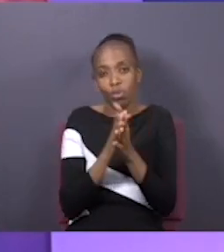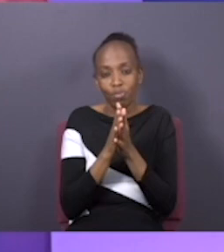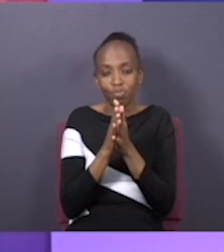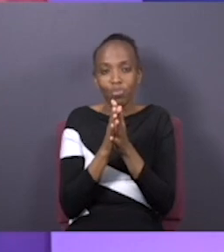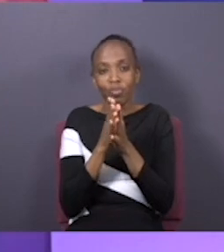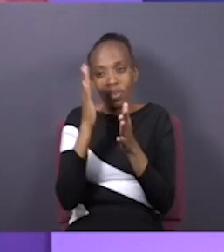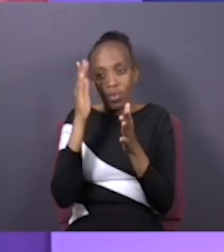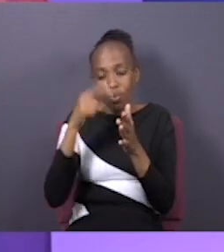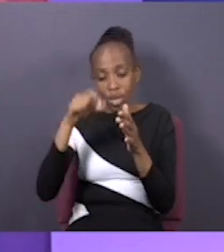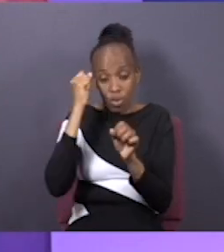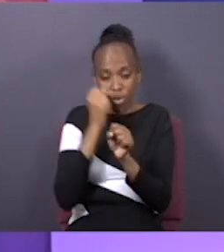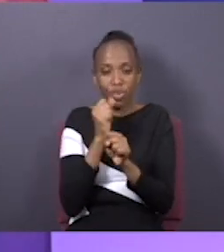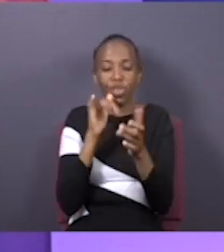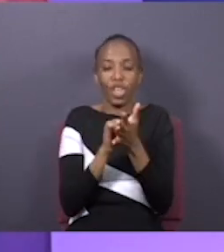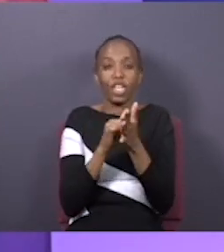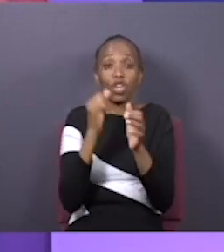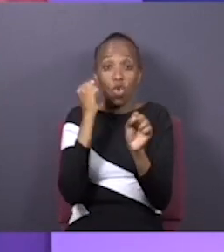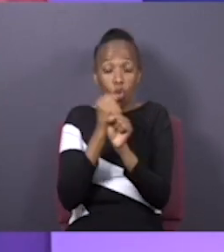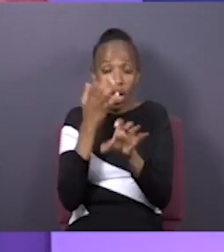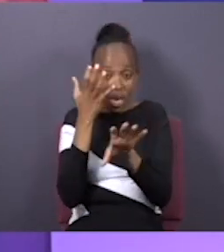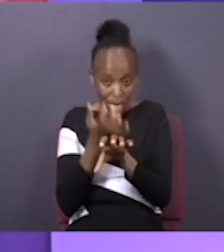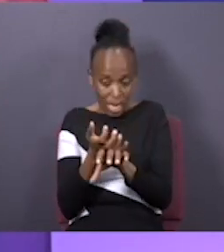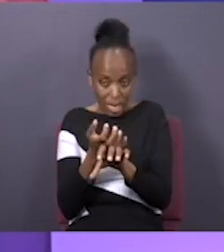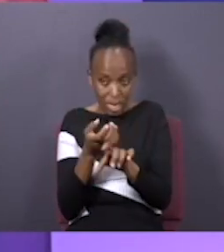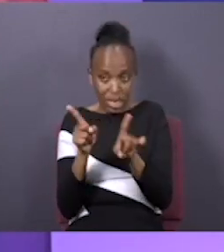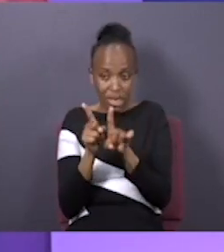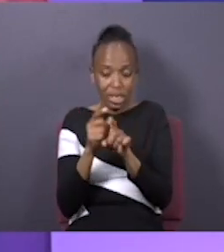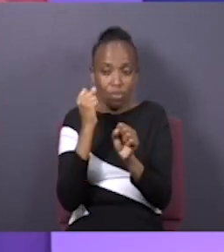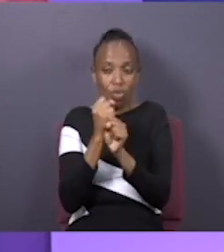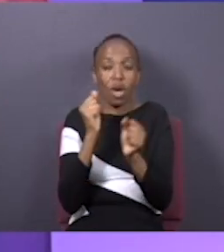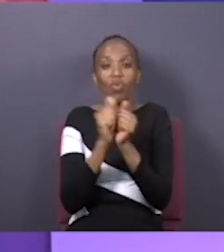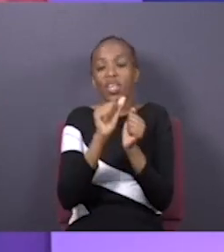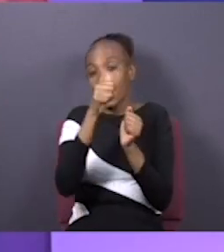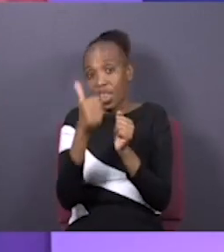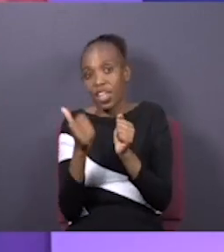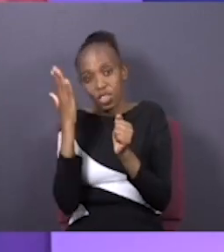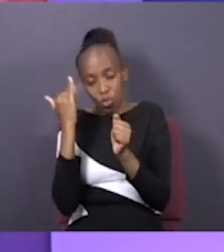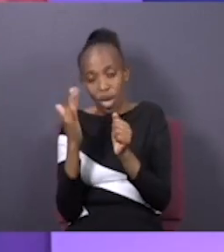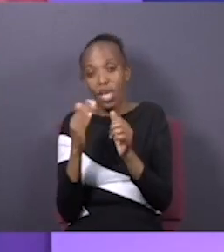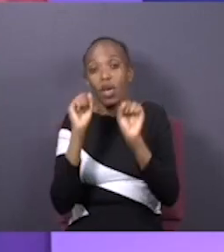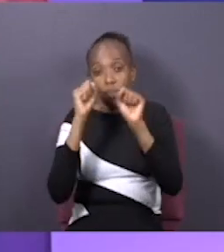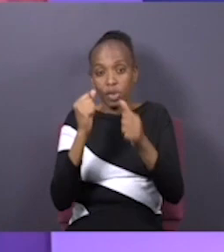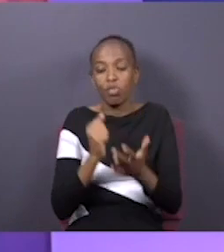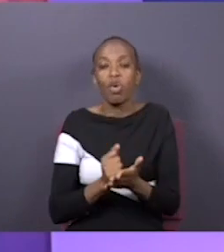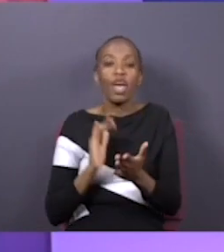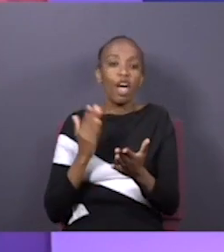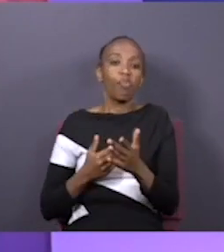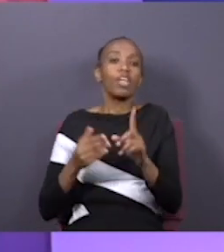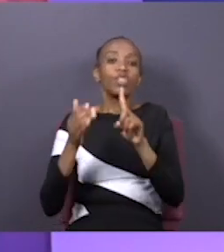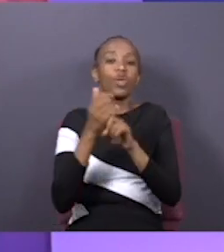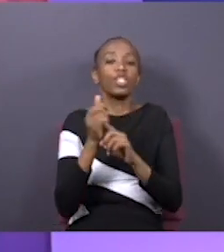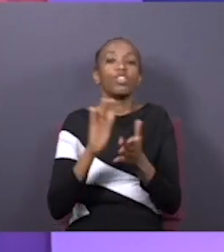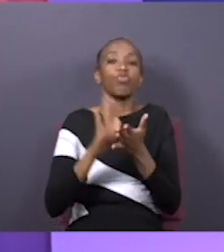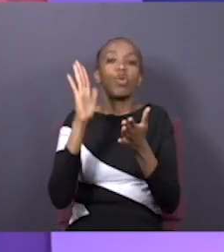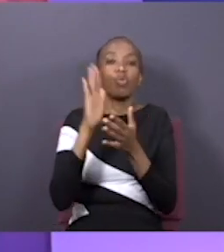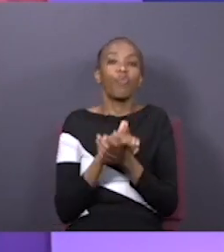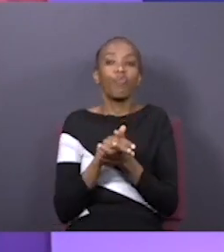that. So we will do that. Work hard and work with others, because they will help us to achieve